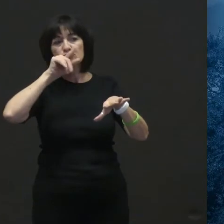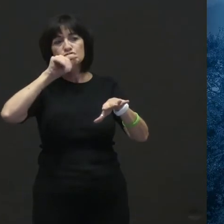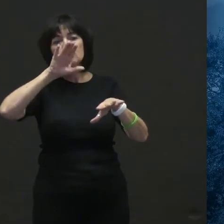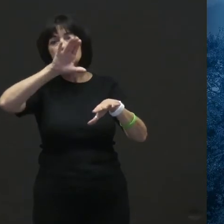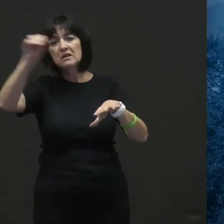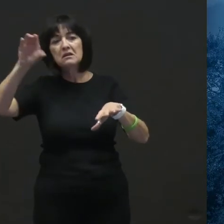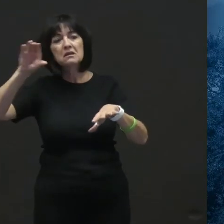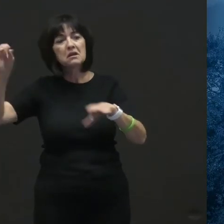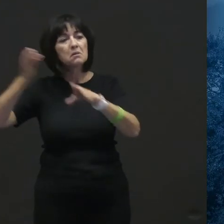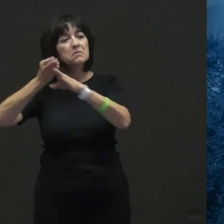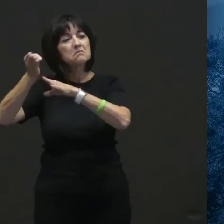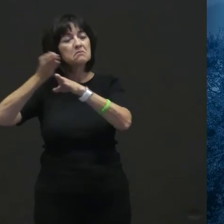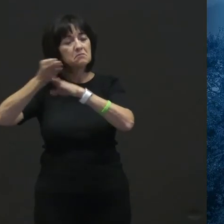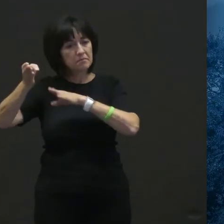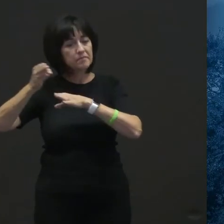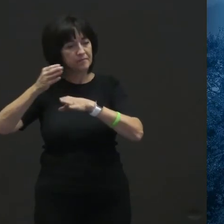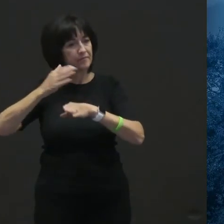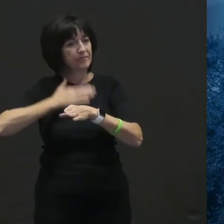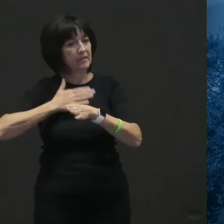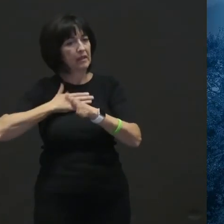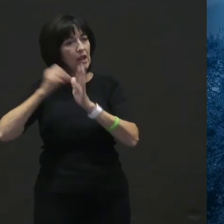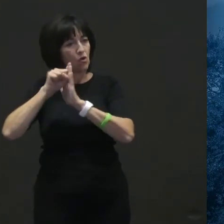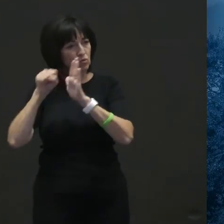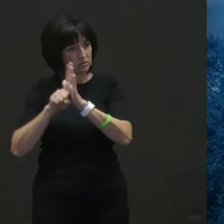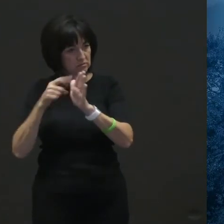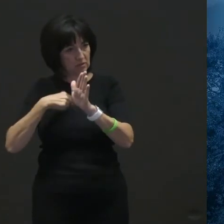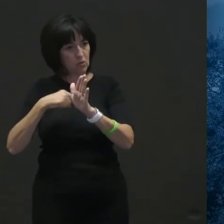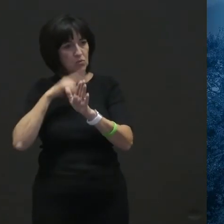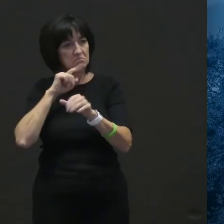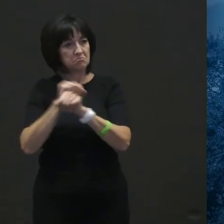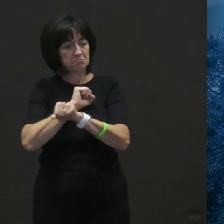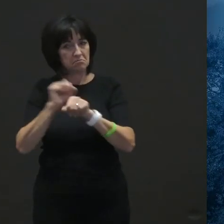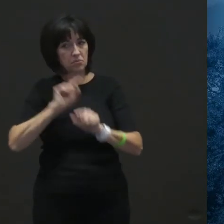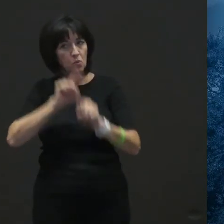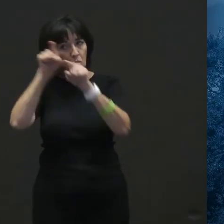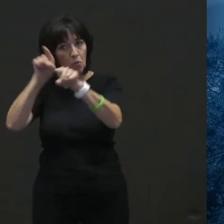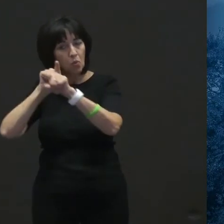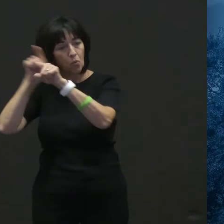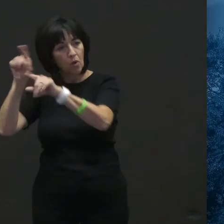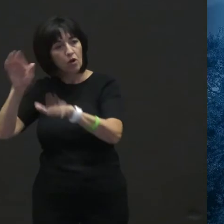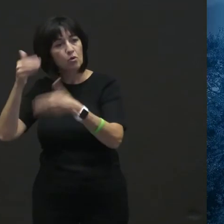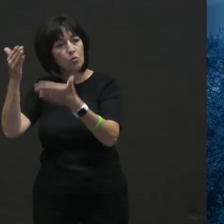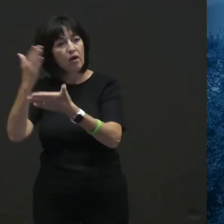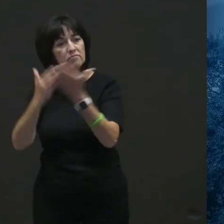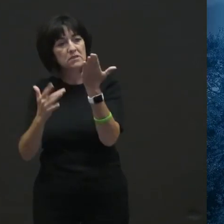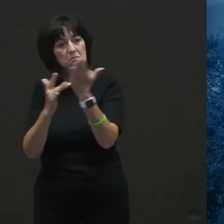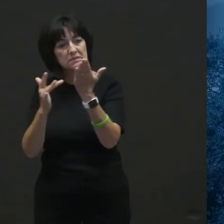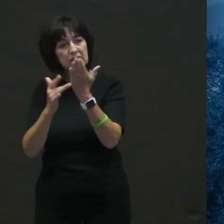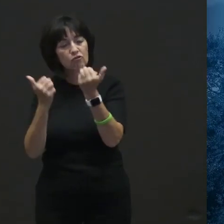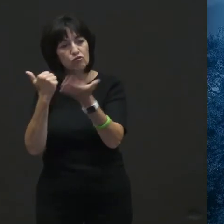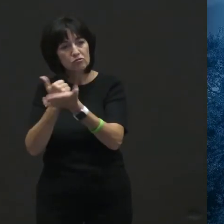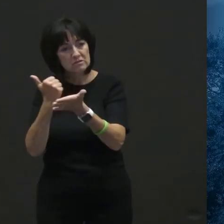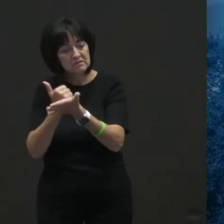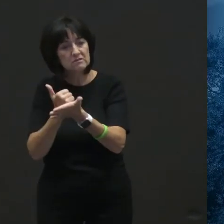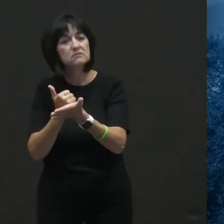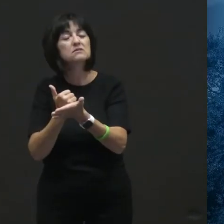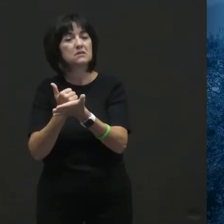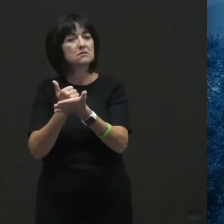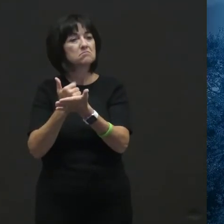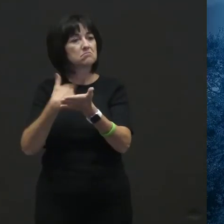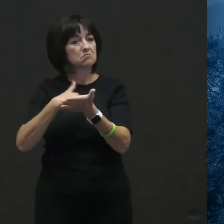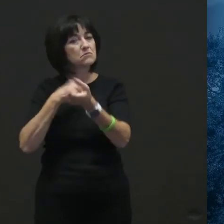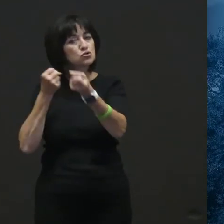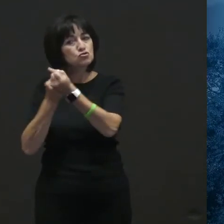in our state and visiting and providing technical assistance and support as it relates to,